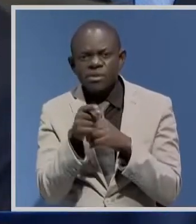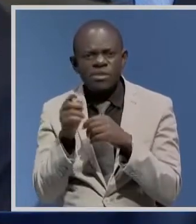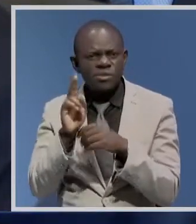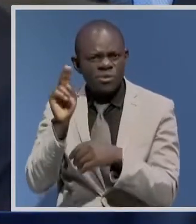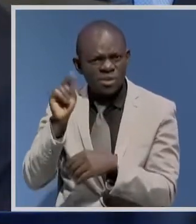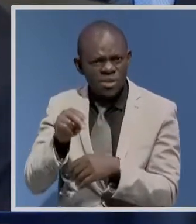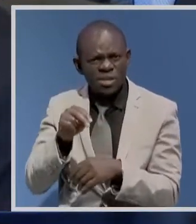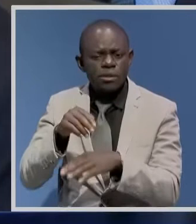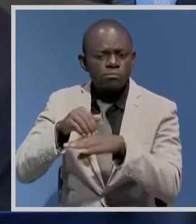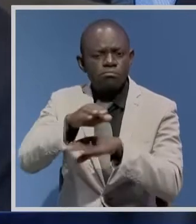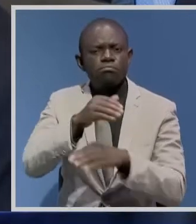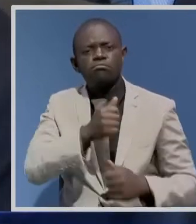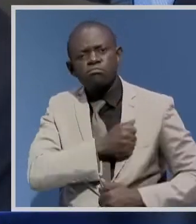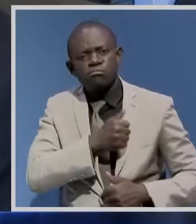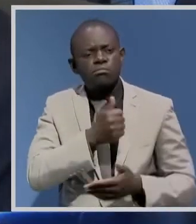the DRC.